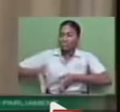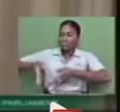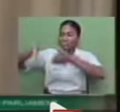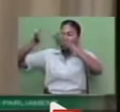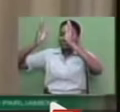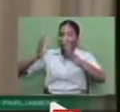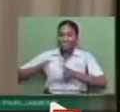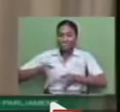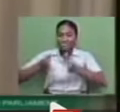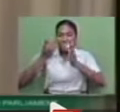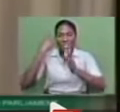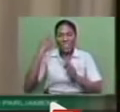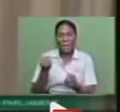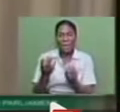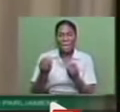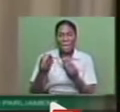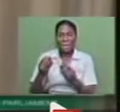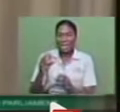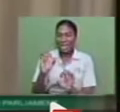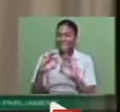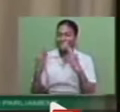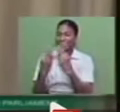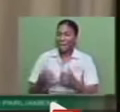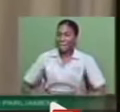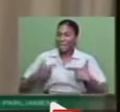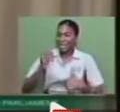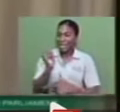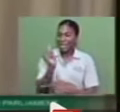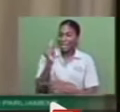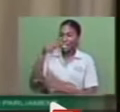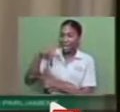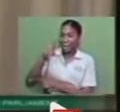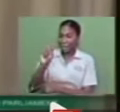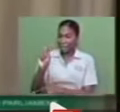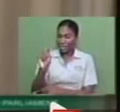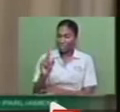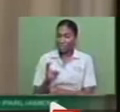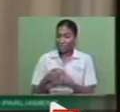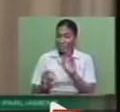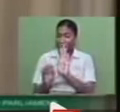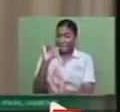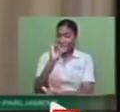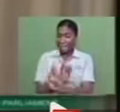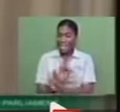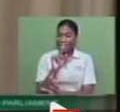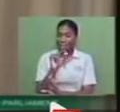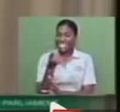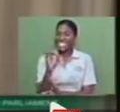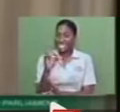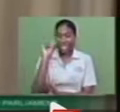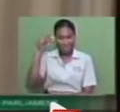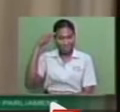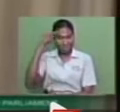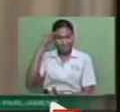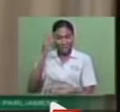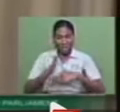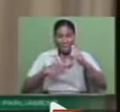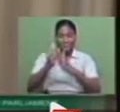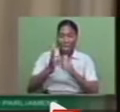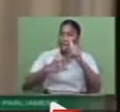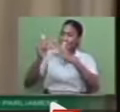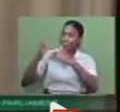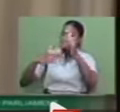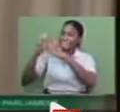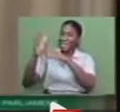in May 2016. Look, we have documents. In May 2016. The construction of these units would have started after